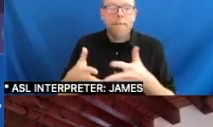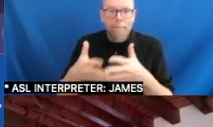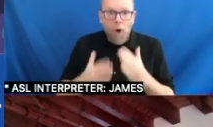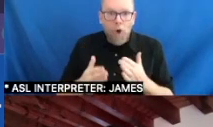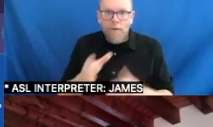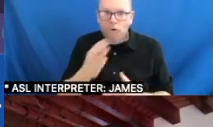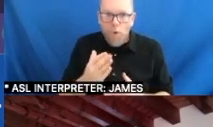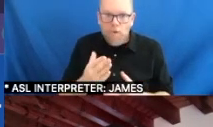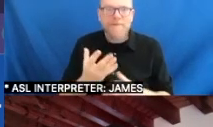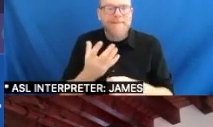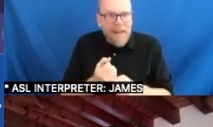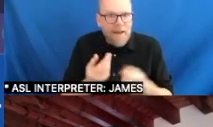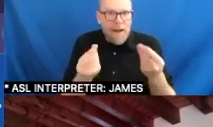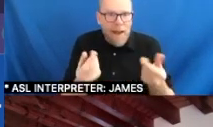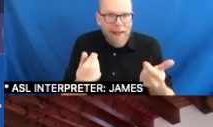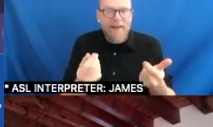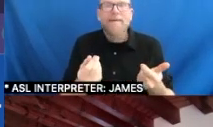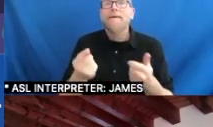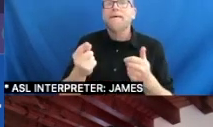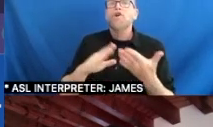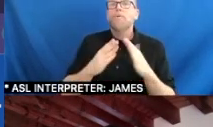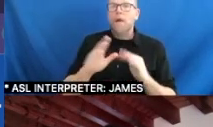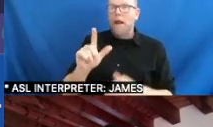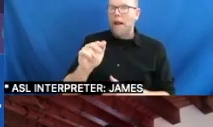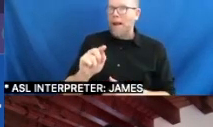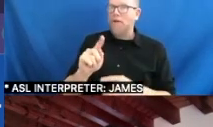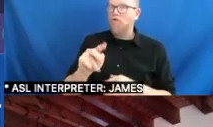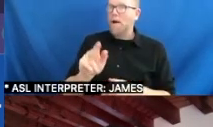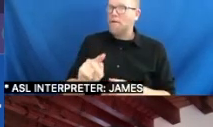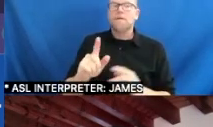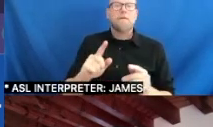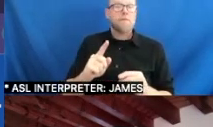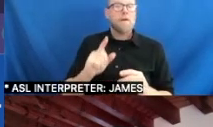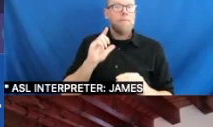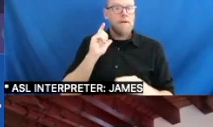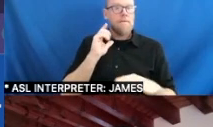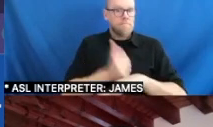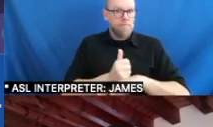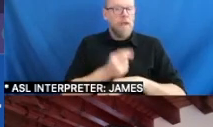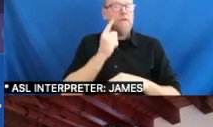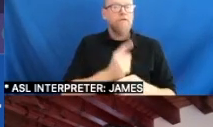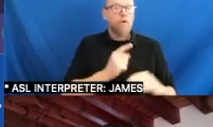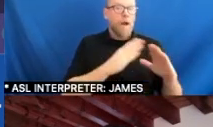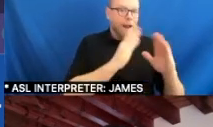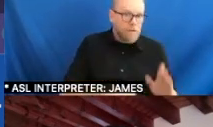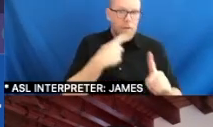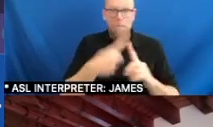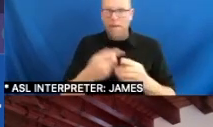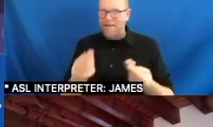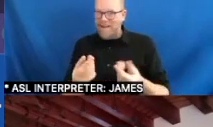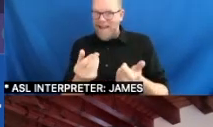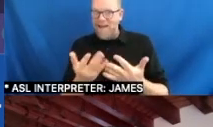so we can use community land trusts not only for housing, but for land in general. So they were searching for a way to